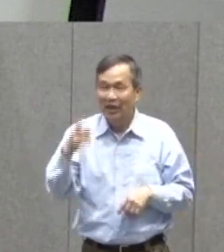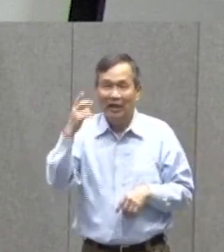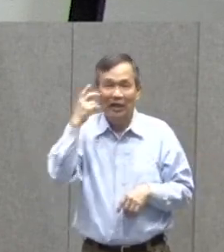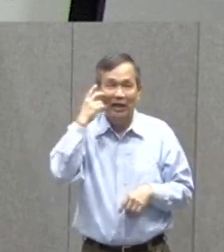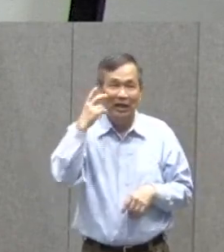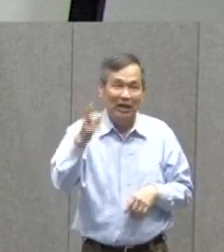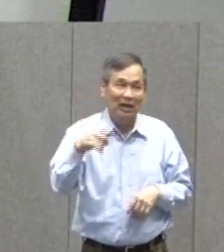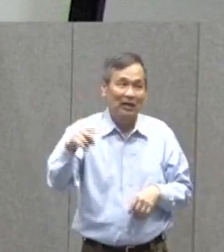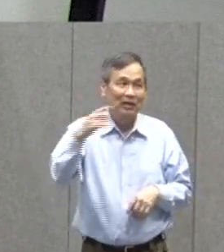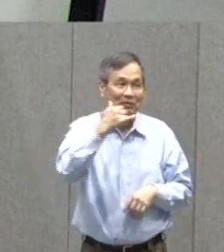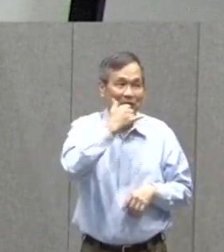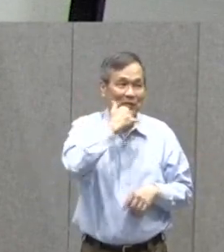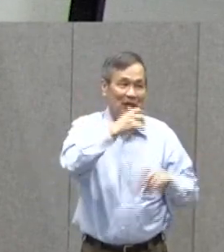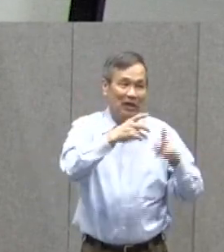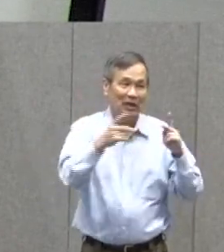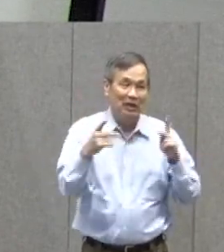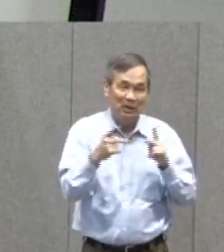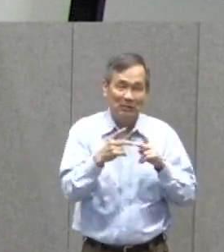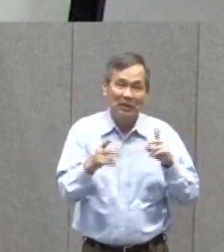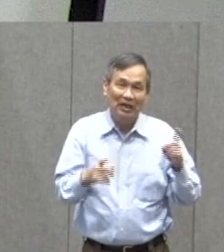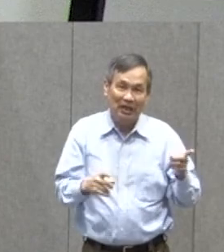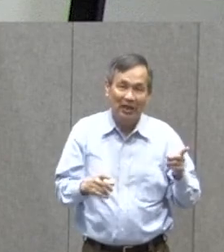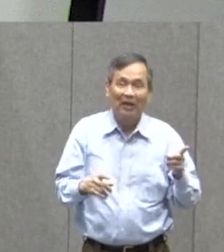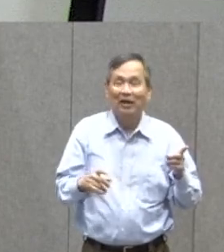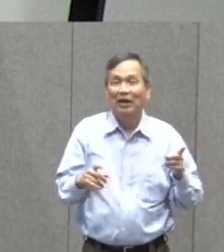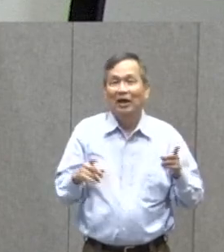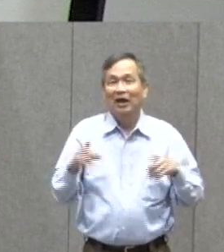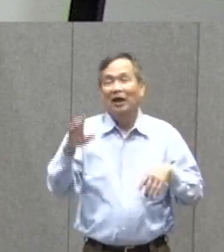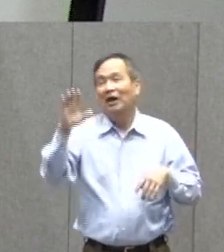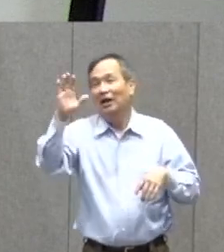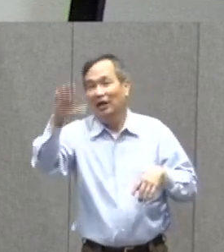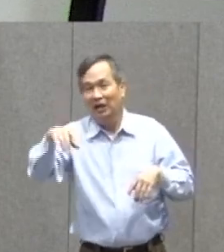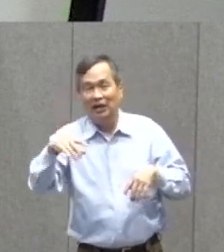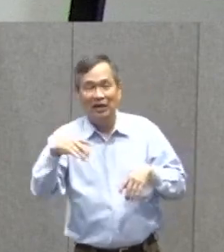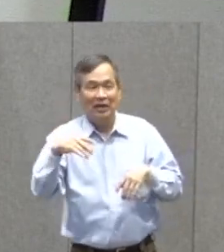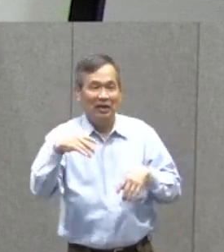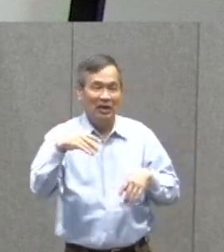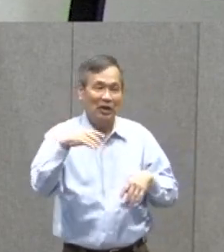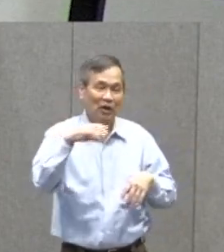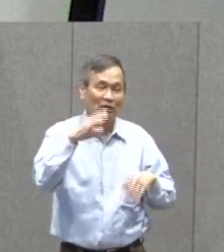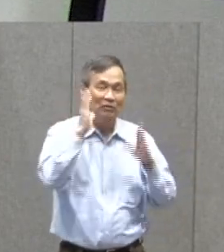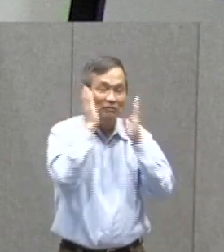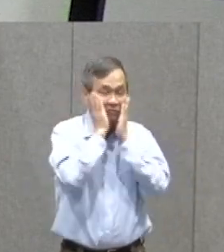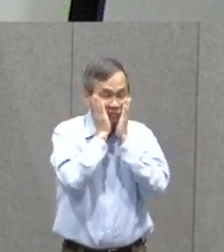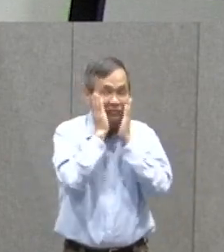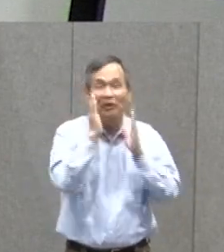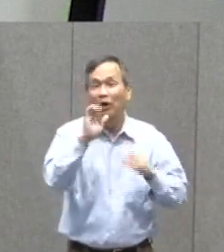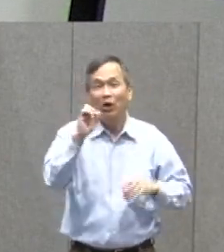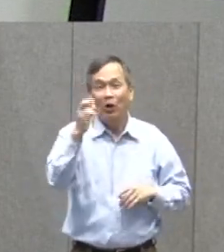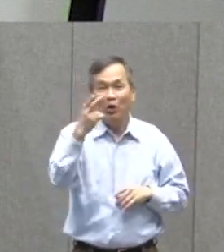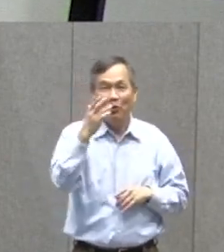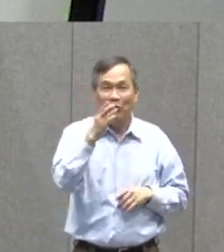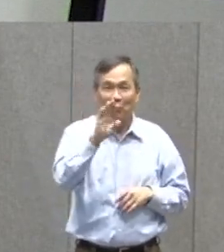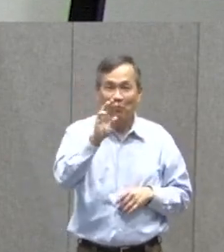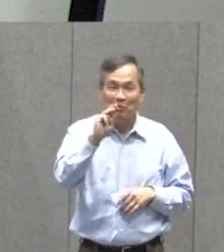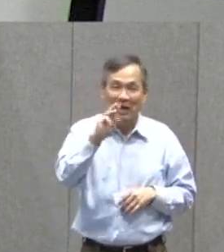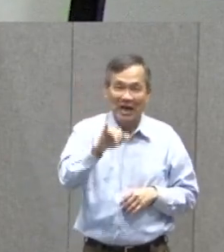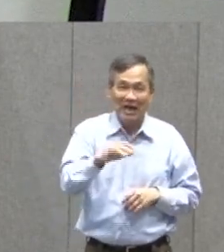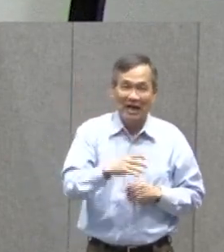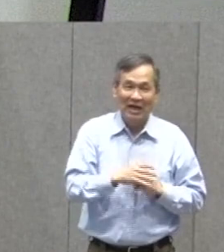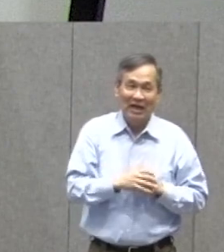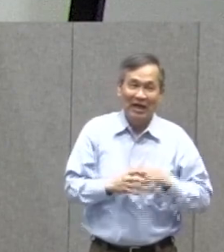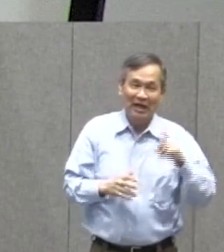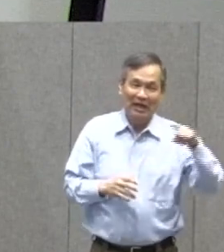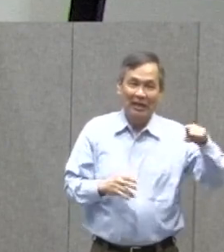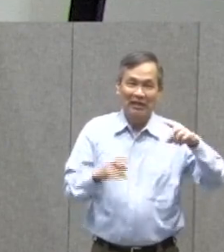fountain there and mistakenly and said, like, oh my goodness. And the policeman's